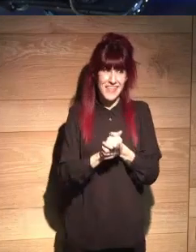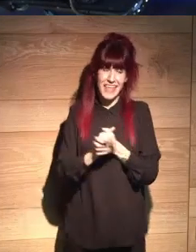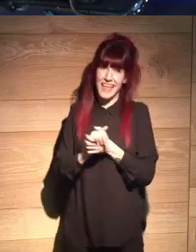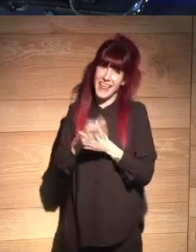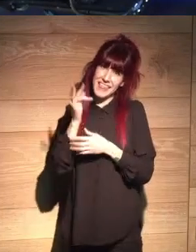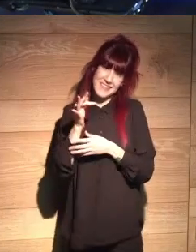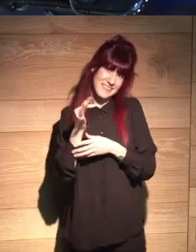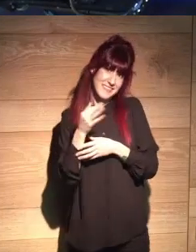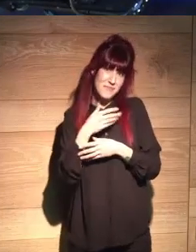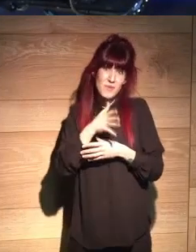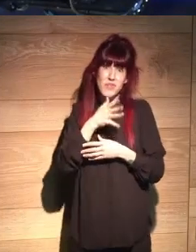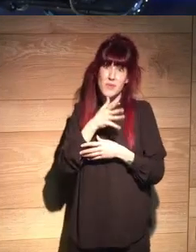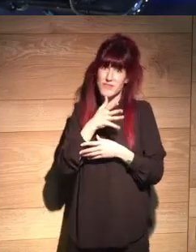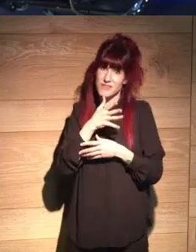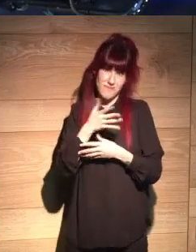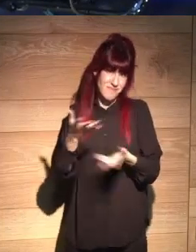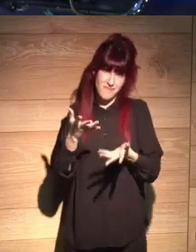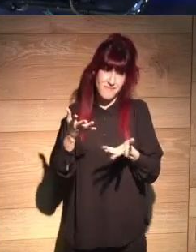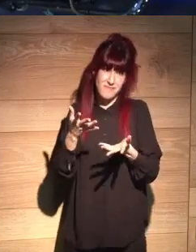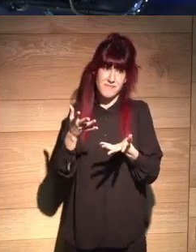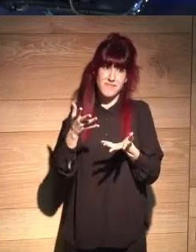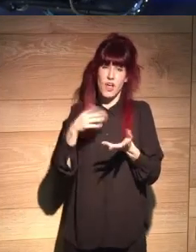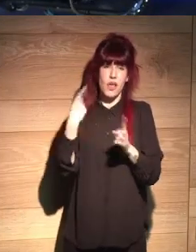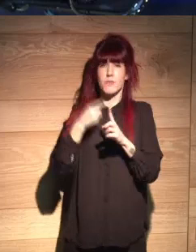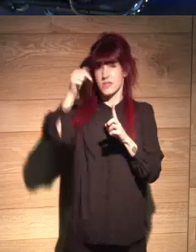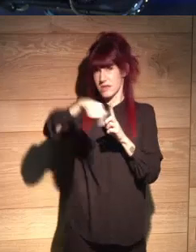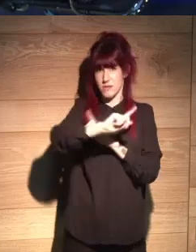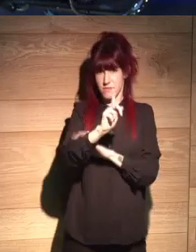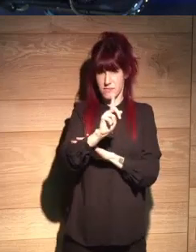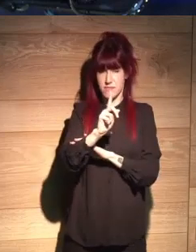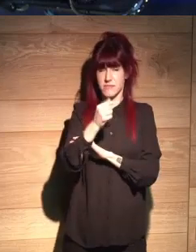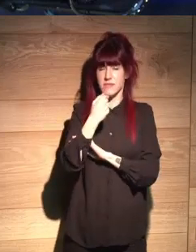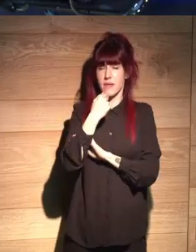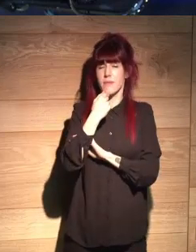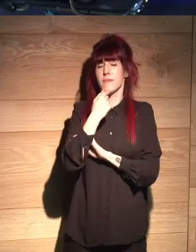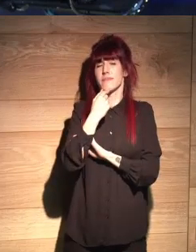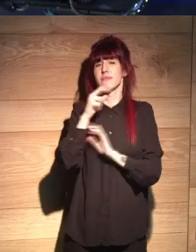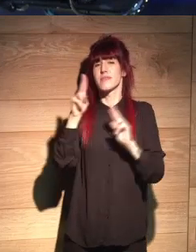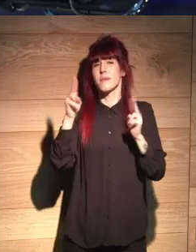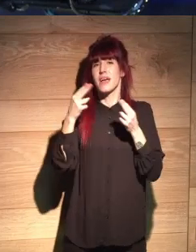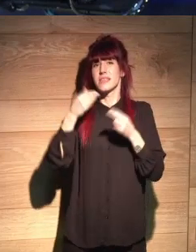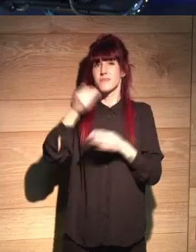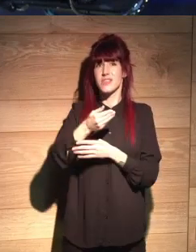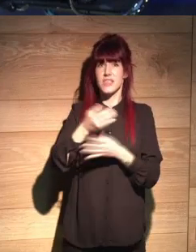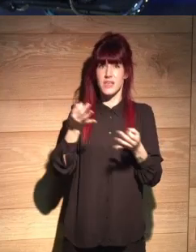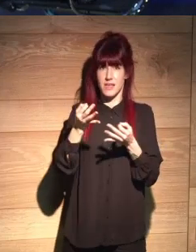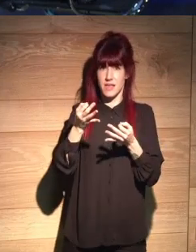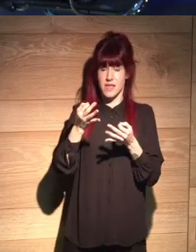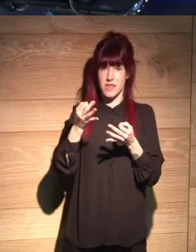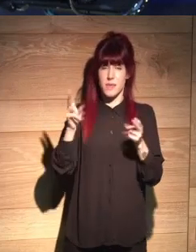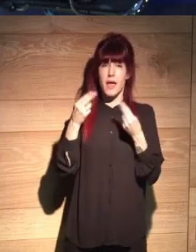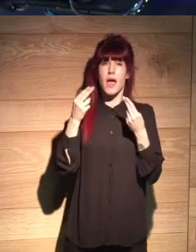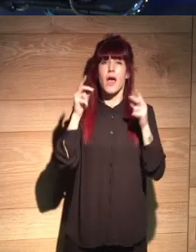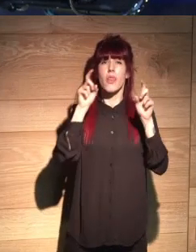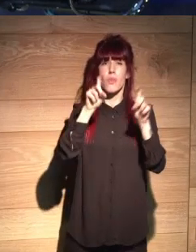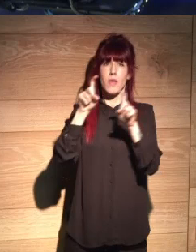Apart from the systemic reasons that are manifold, and it's not the purpose of this panel of talking about it. It's an